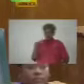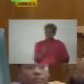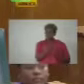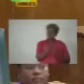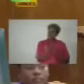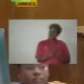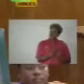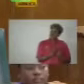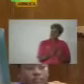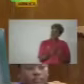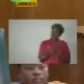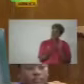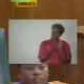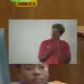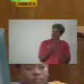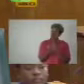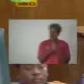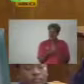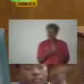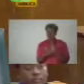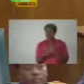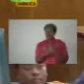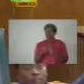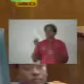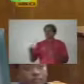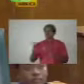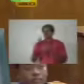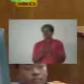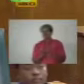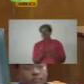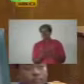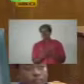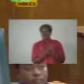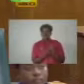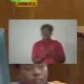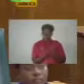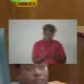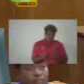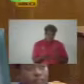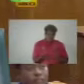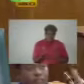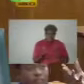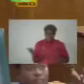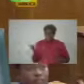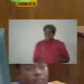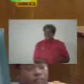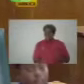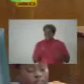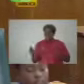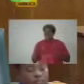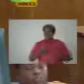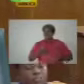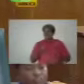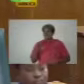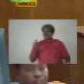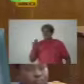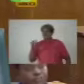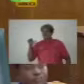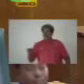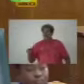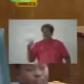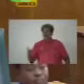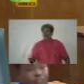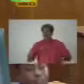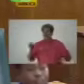is a change in that aspect, then there can be no entertainment.